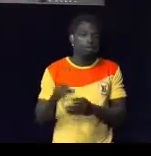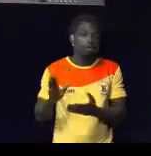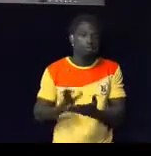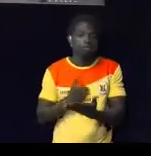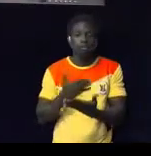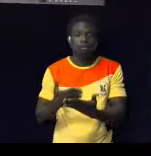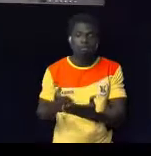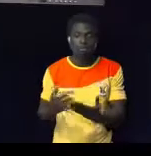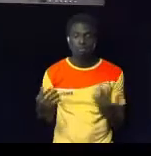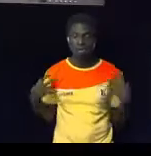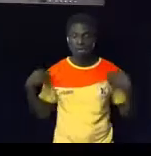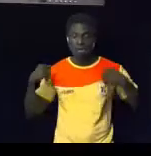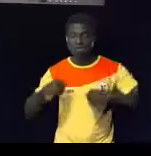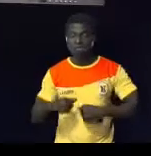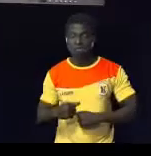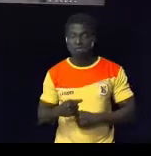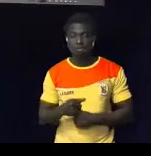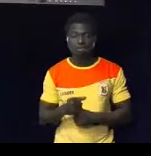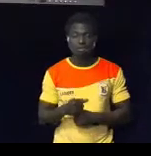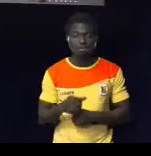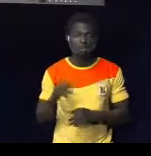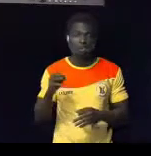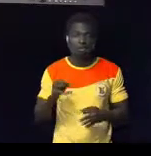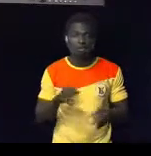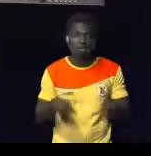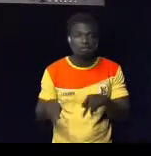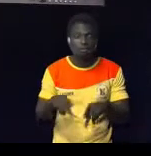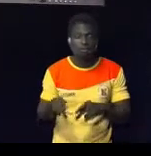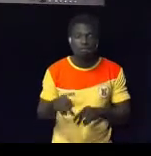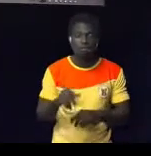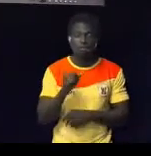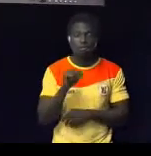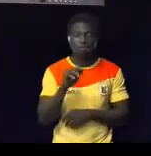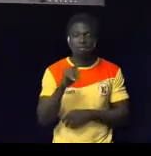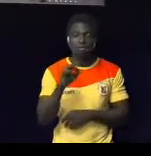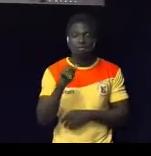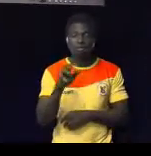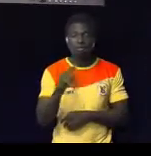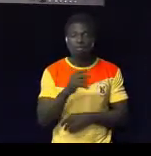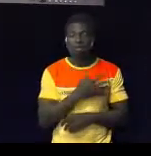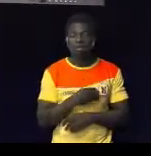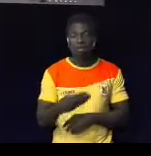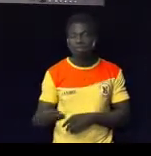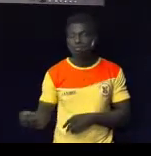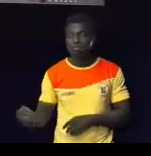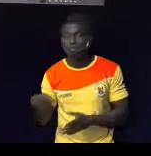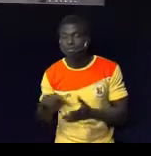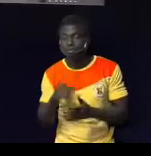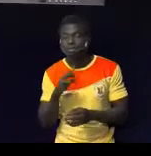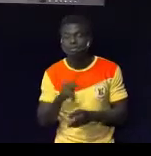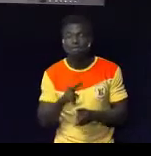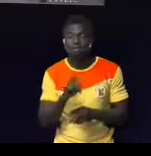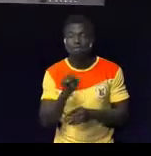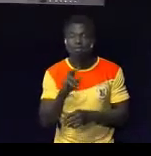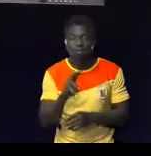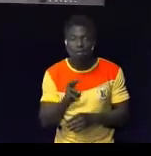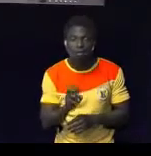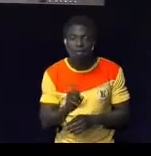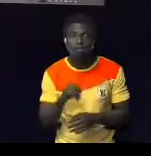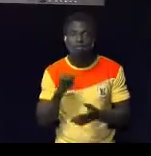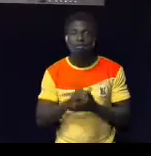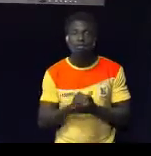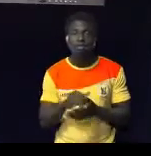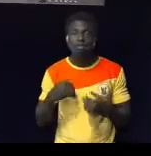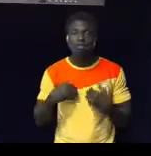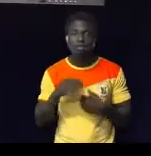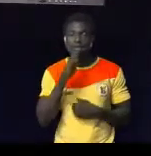music, dressing, festivals, artifacts, and so on. These are the values and traditions that have